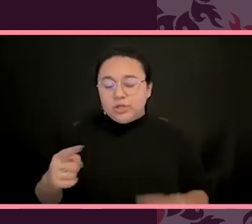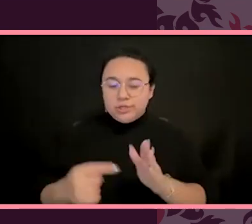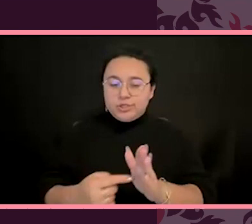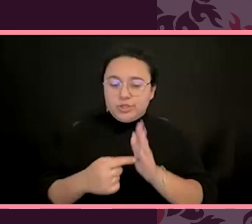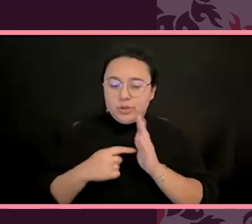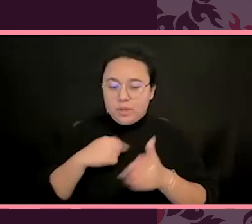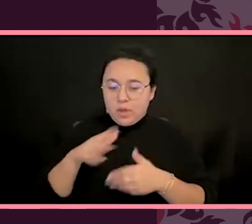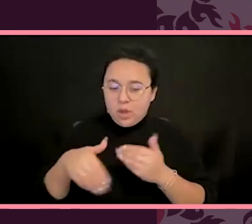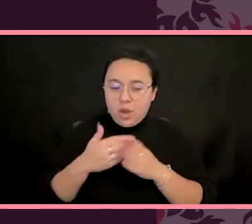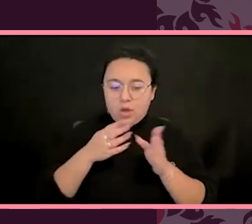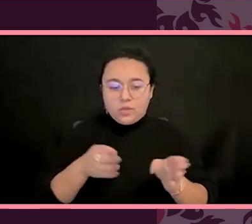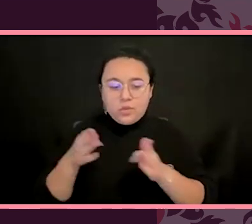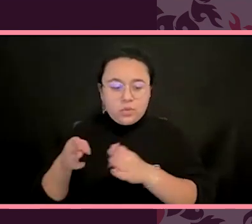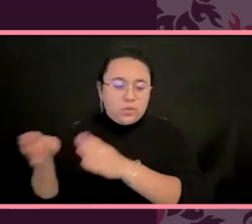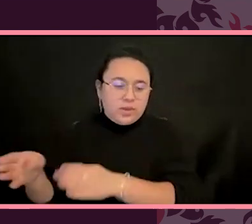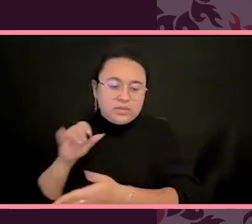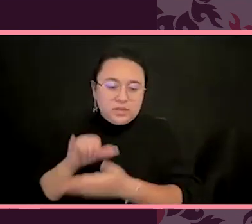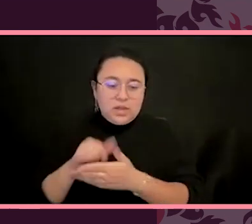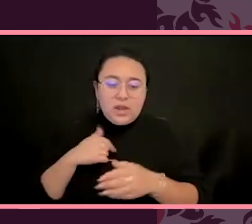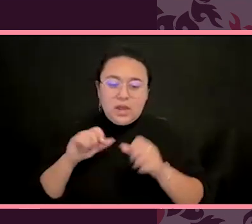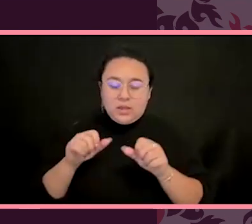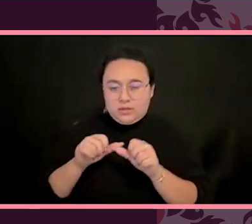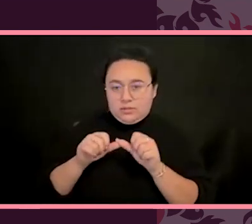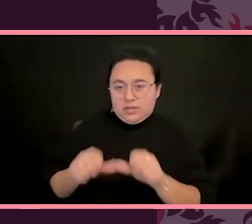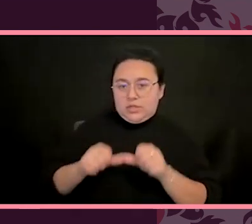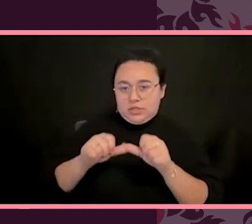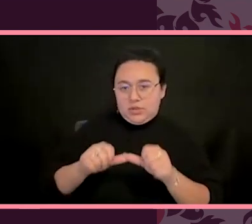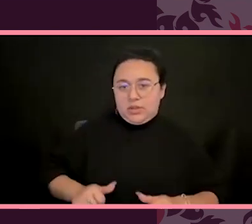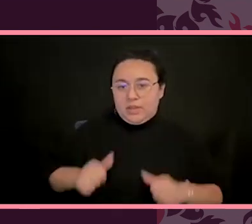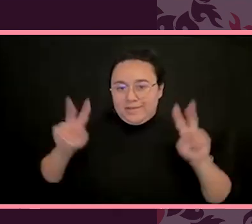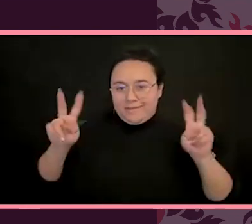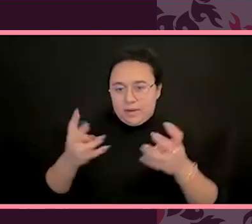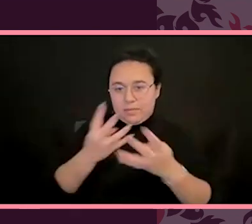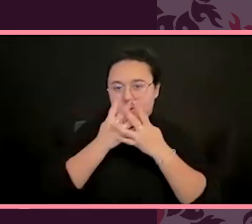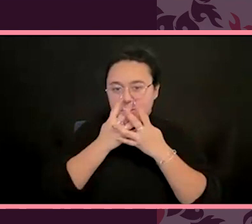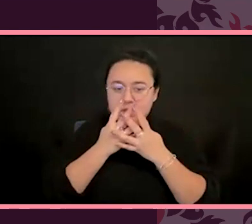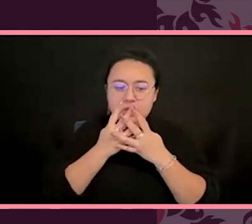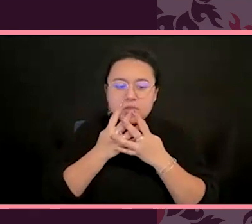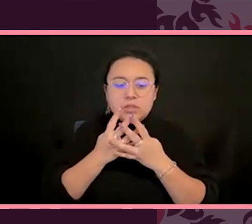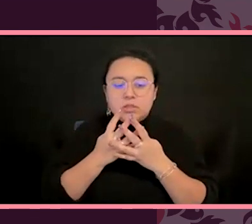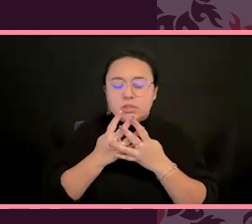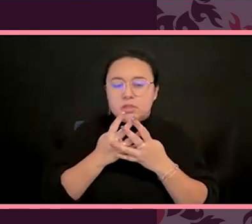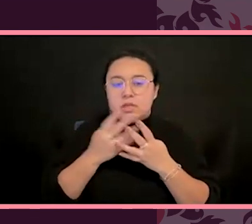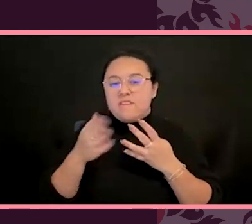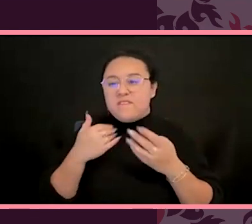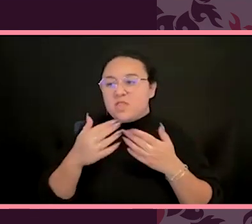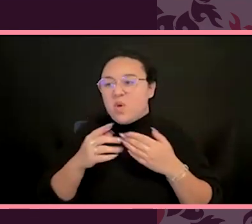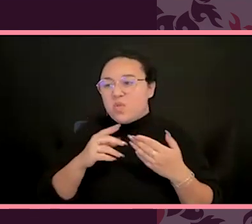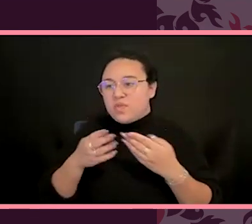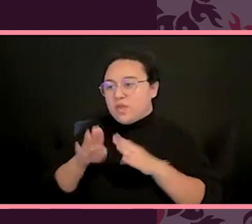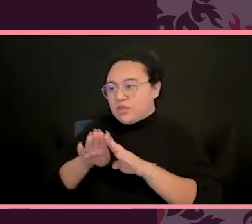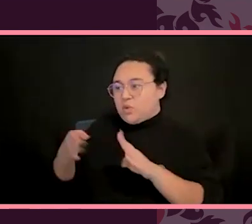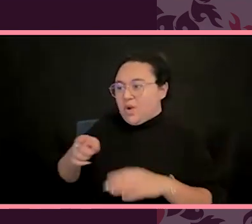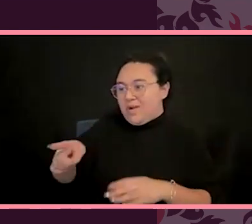me all the ways that I continue to live in a prison, even though the exit's right there, because I